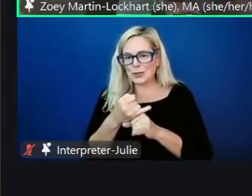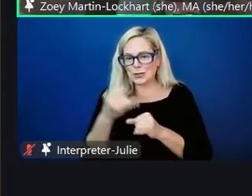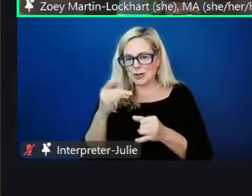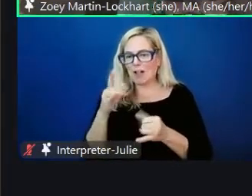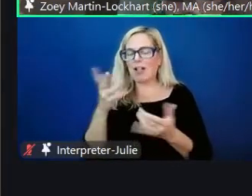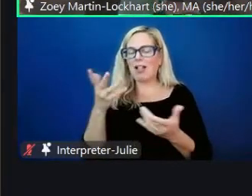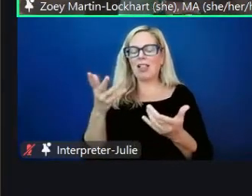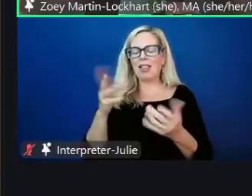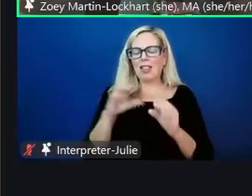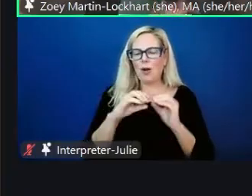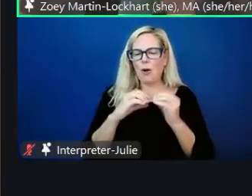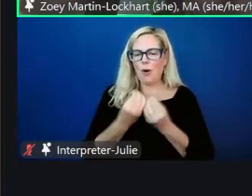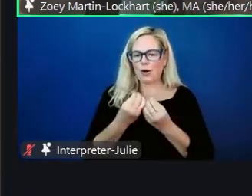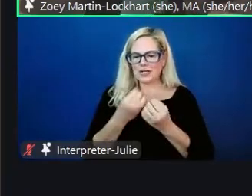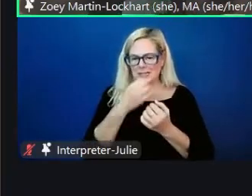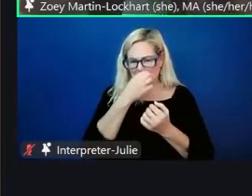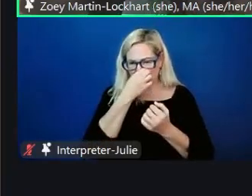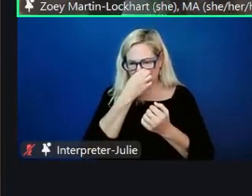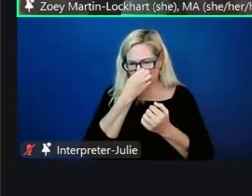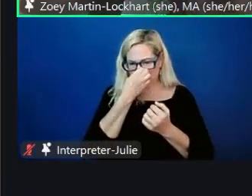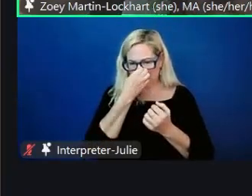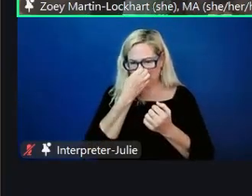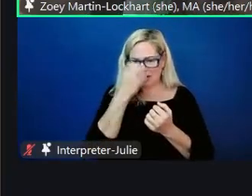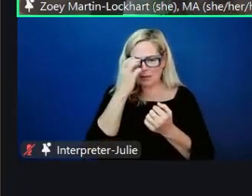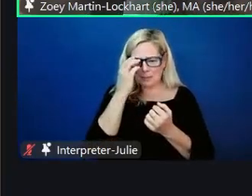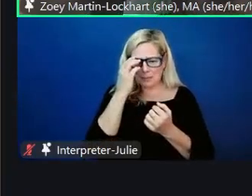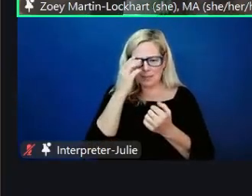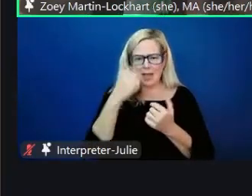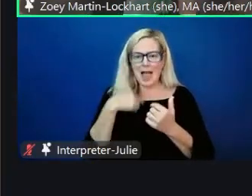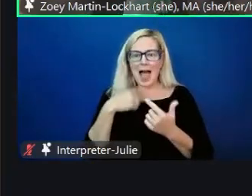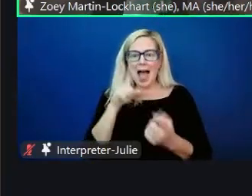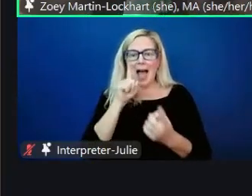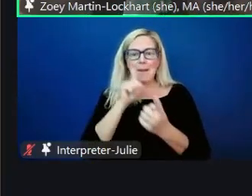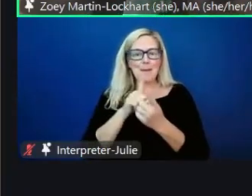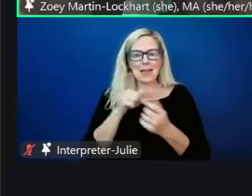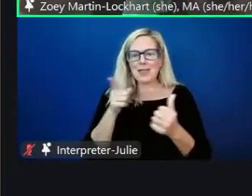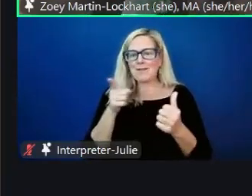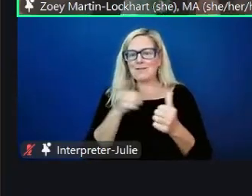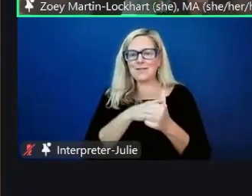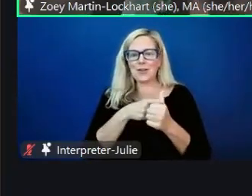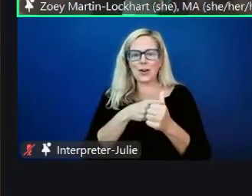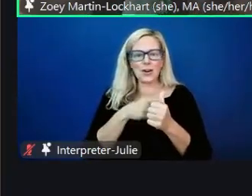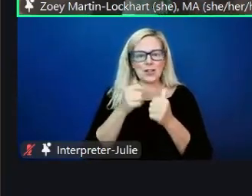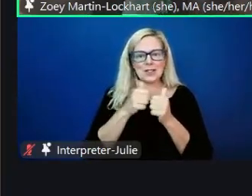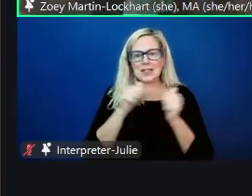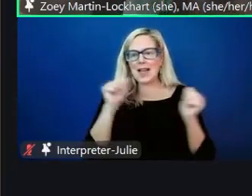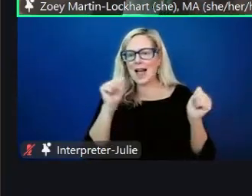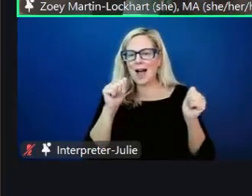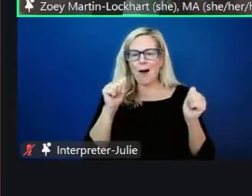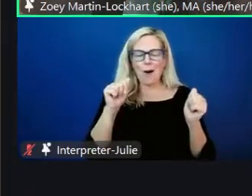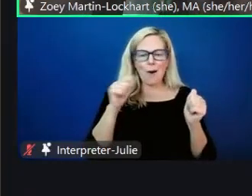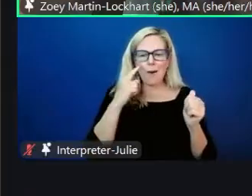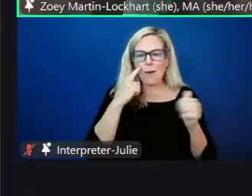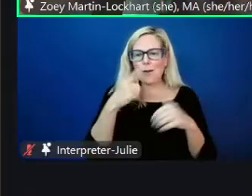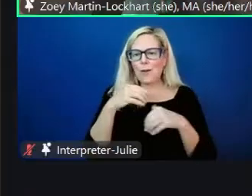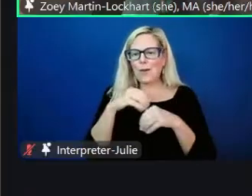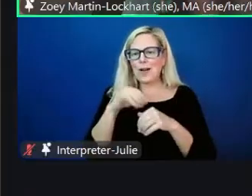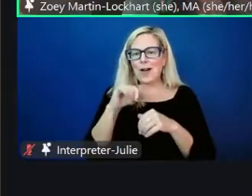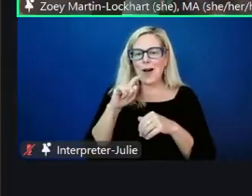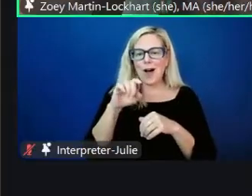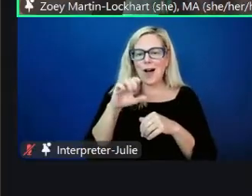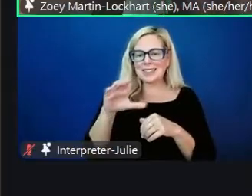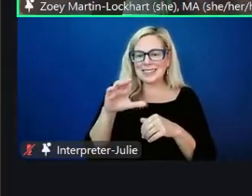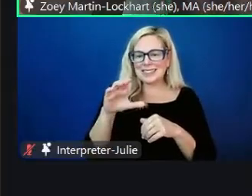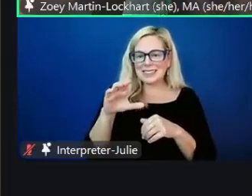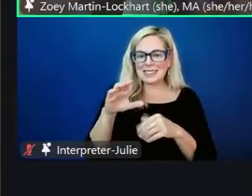met somebody who was the first knowingly, shall we say, autistic doctor that I had met. And that was huge because I'd been wondering, like,